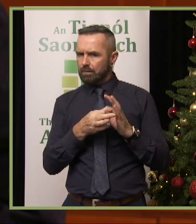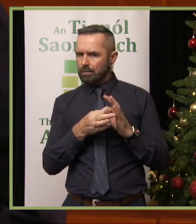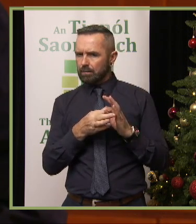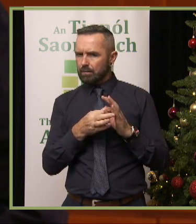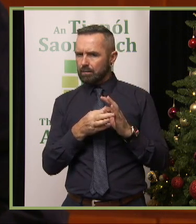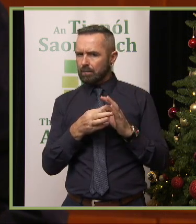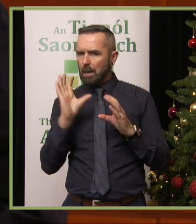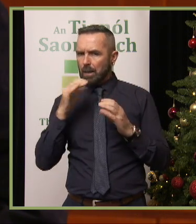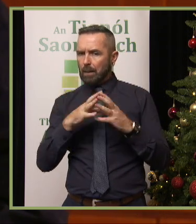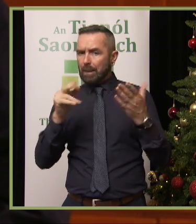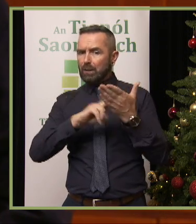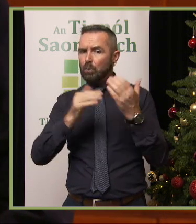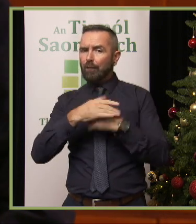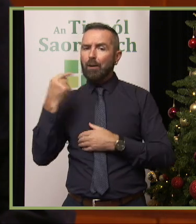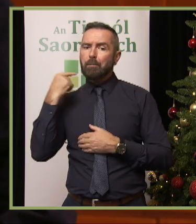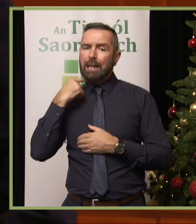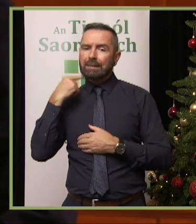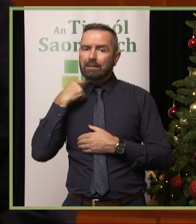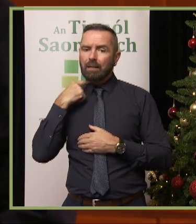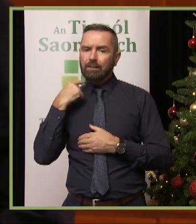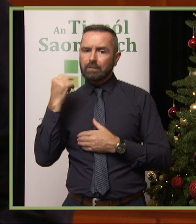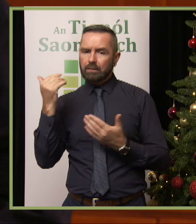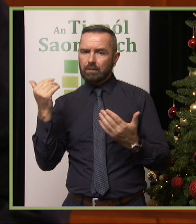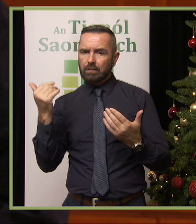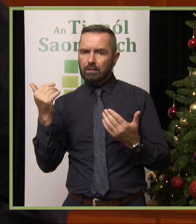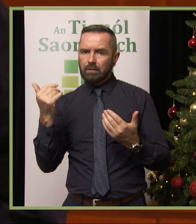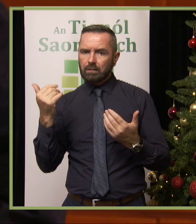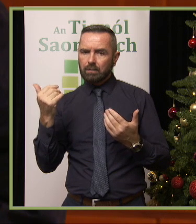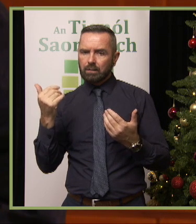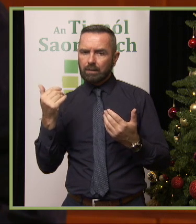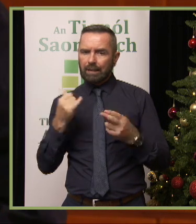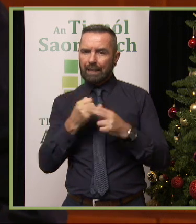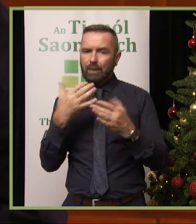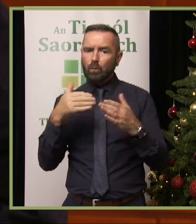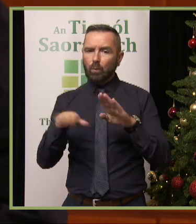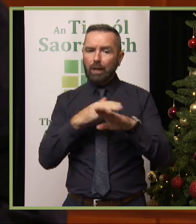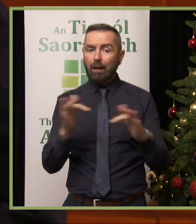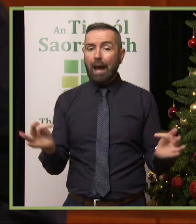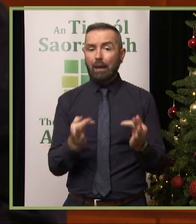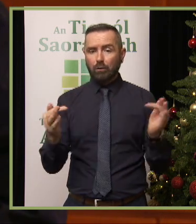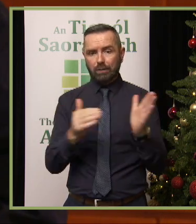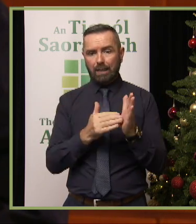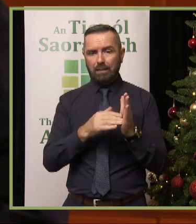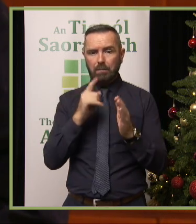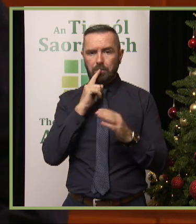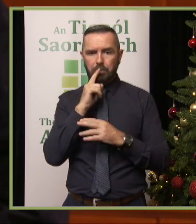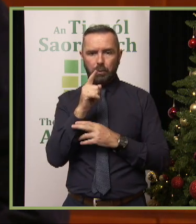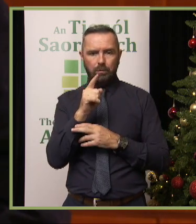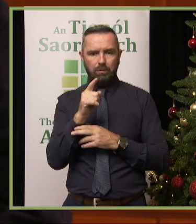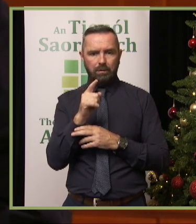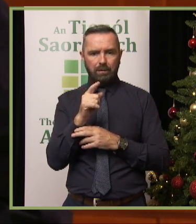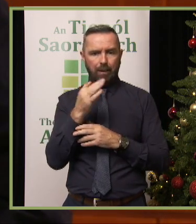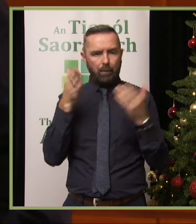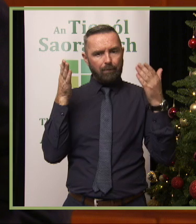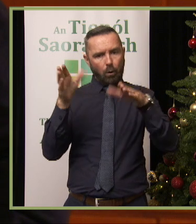biggest use of pesticides, chemical fertilizers and etc. is in agriculture, but we're nearly skewing the thing towards domestic.